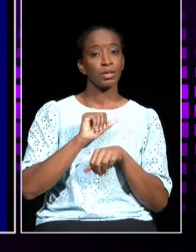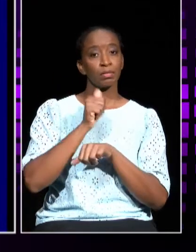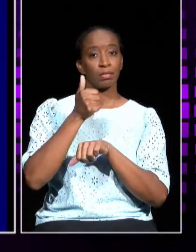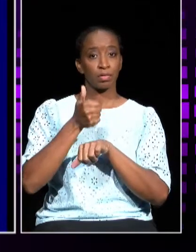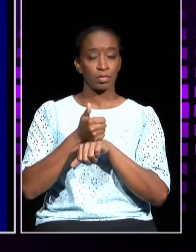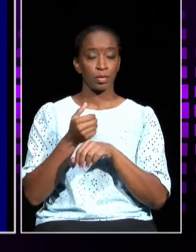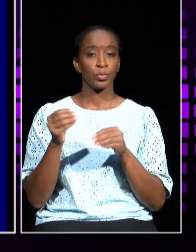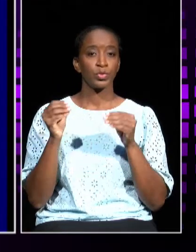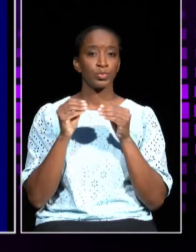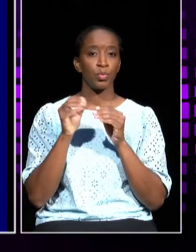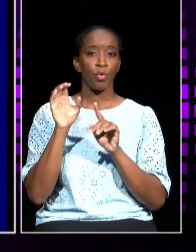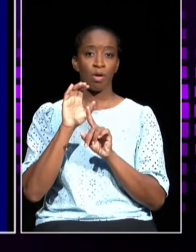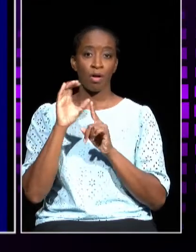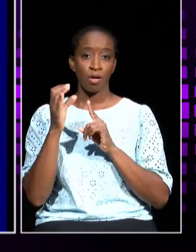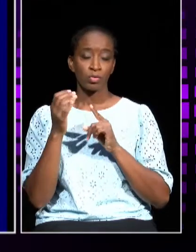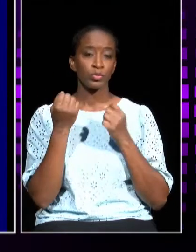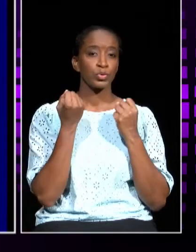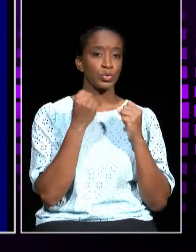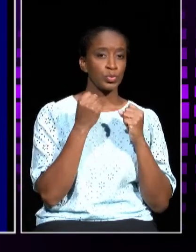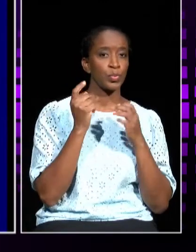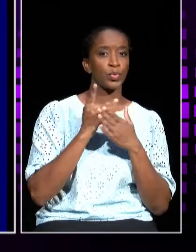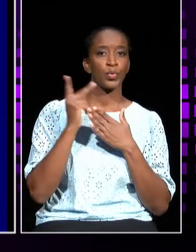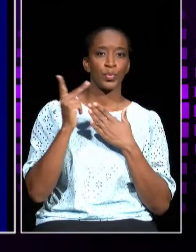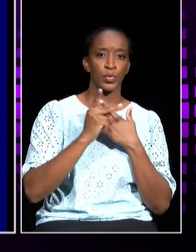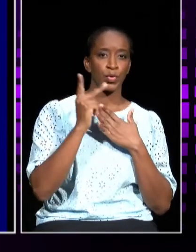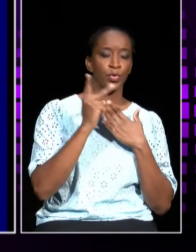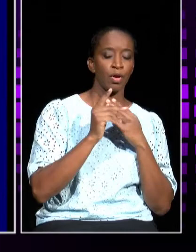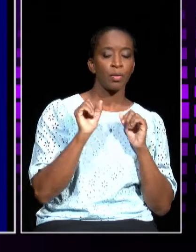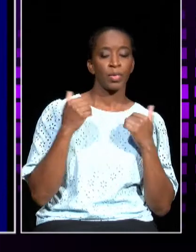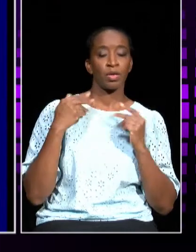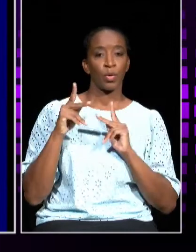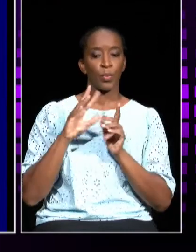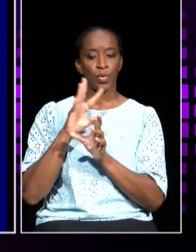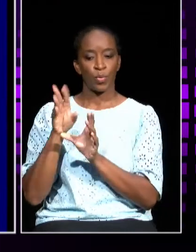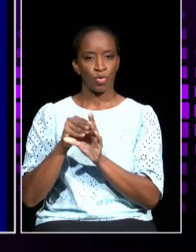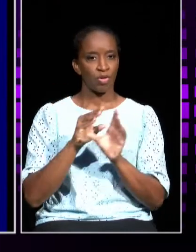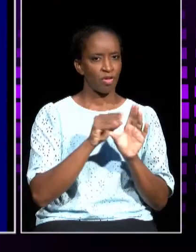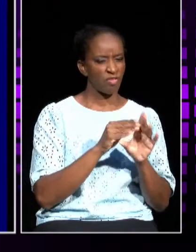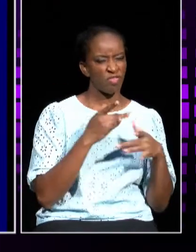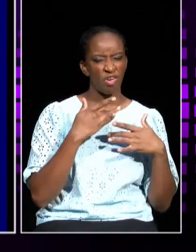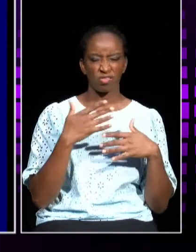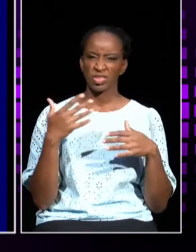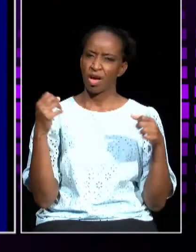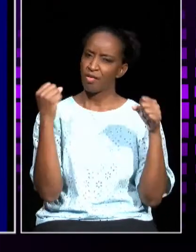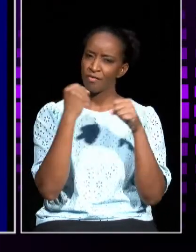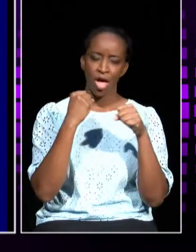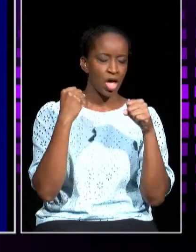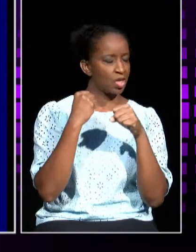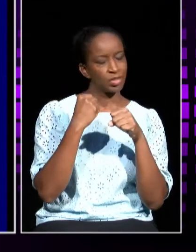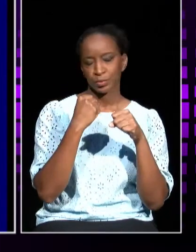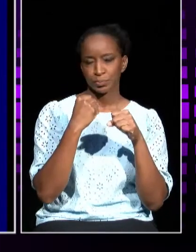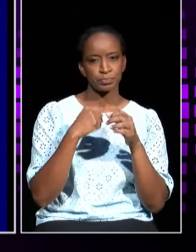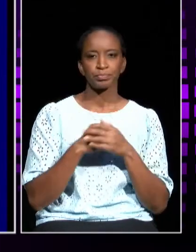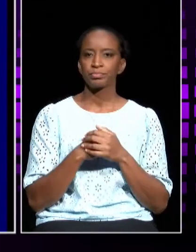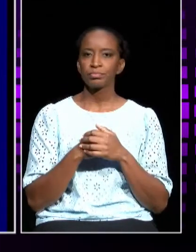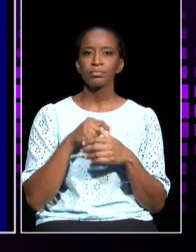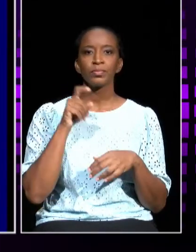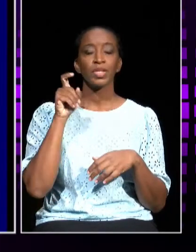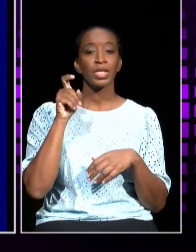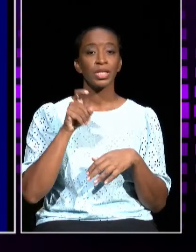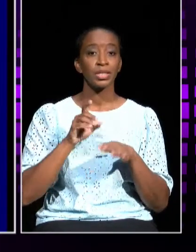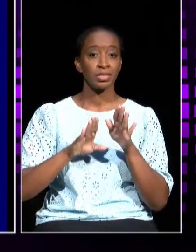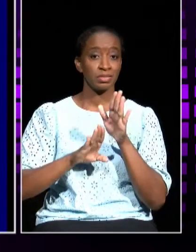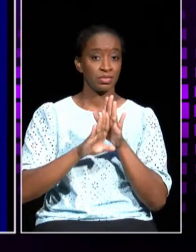a mechanism to help curb the violence we are seeing today. Serious social developmental programs needs to